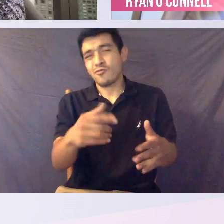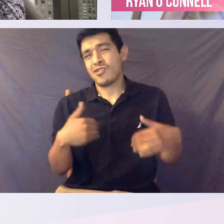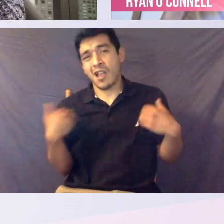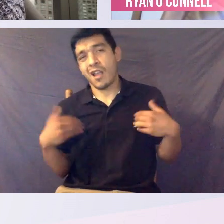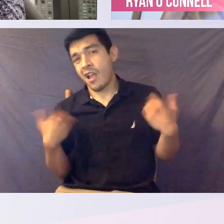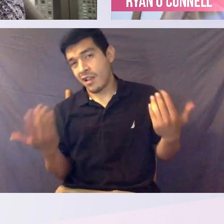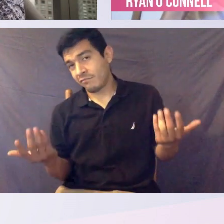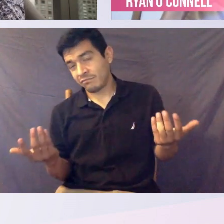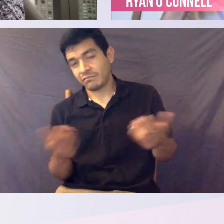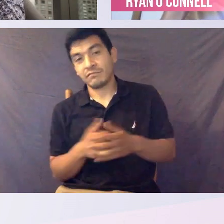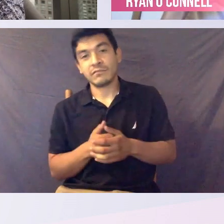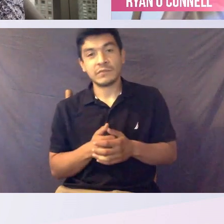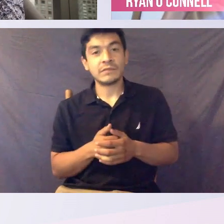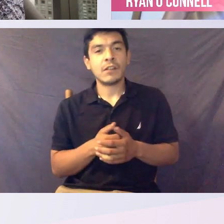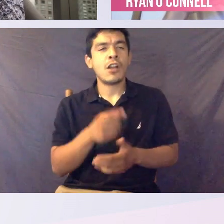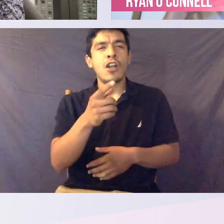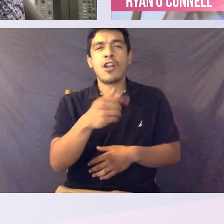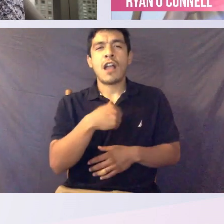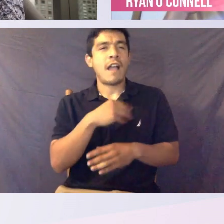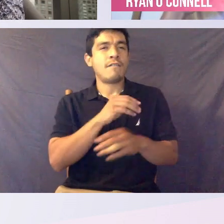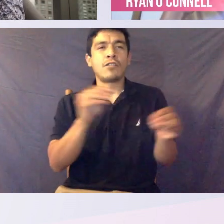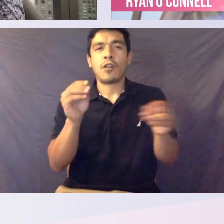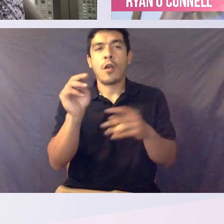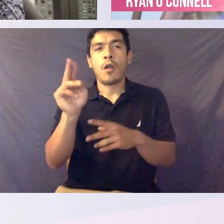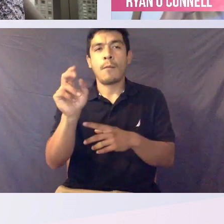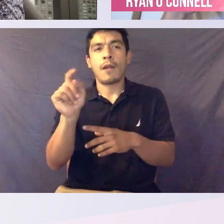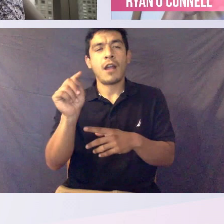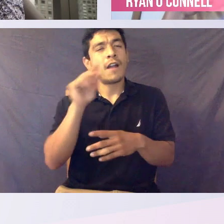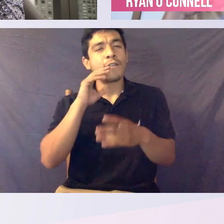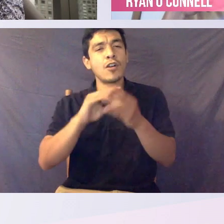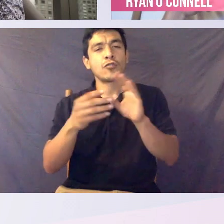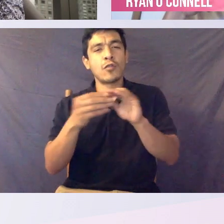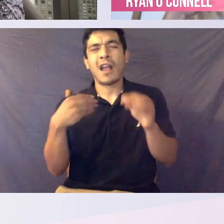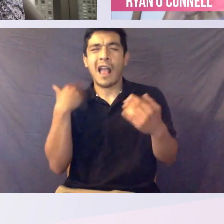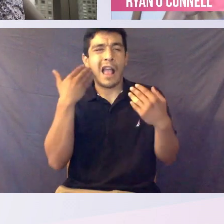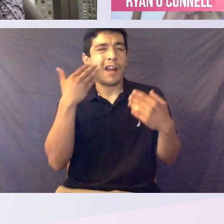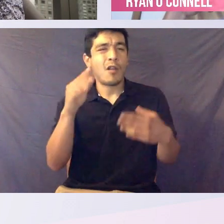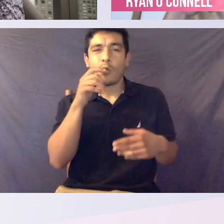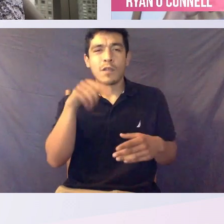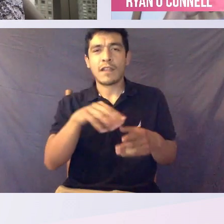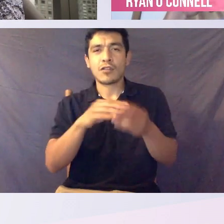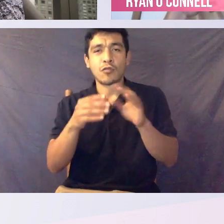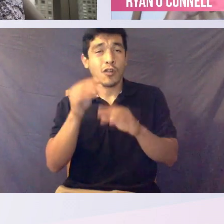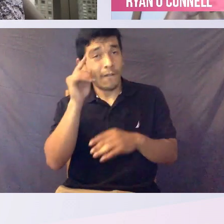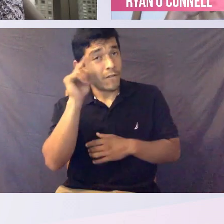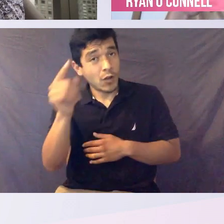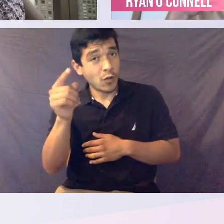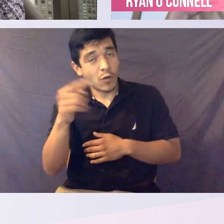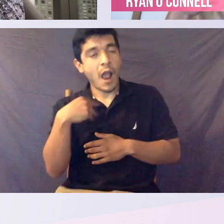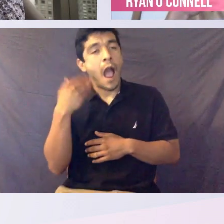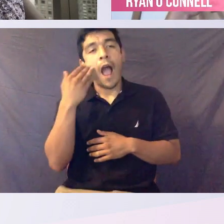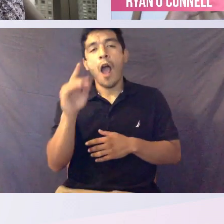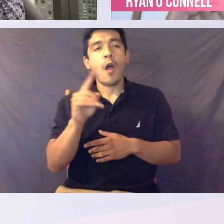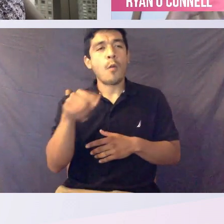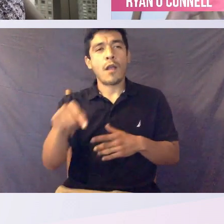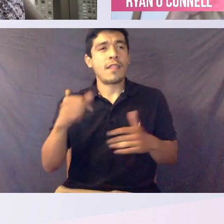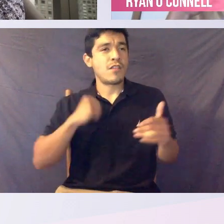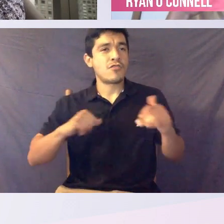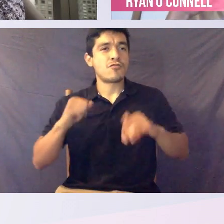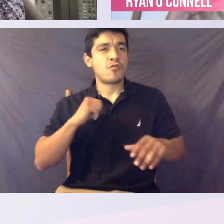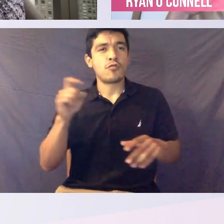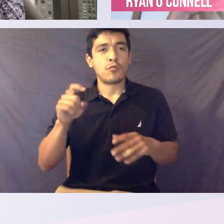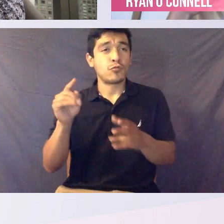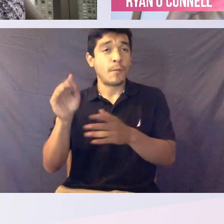there isn't a market for a story like this. I don't know who the audience is. I don't know where a show like this lives.